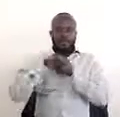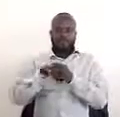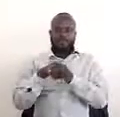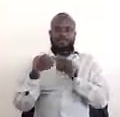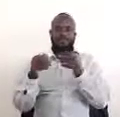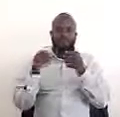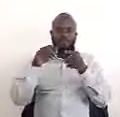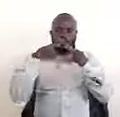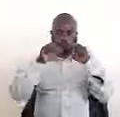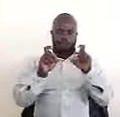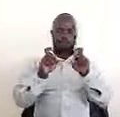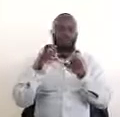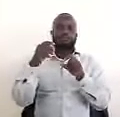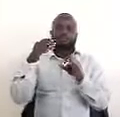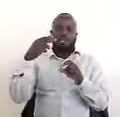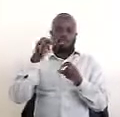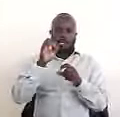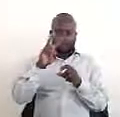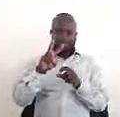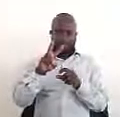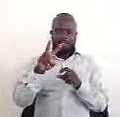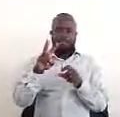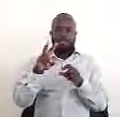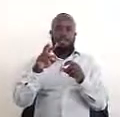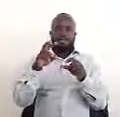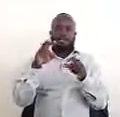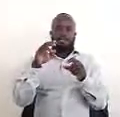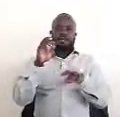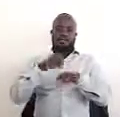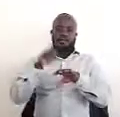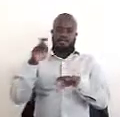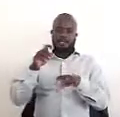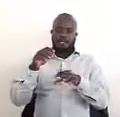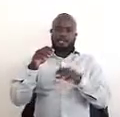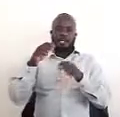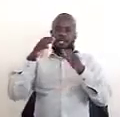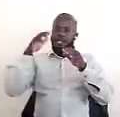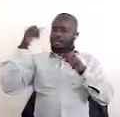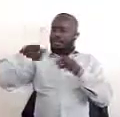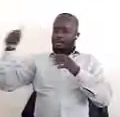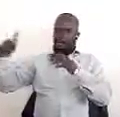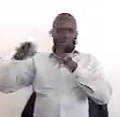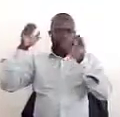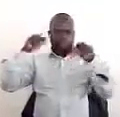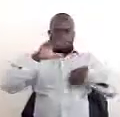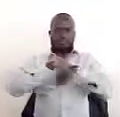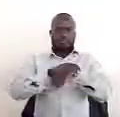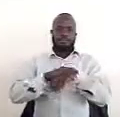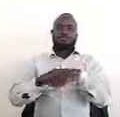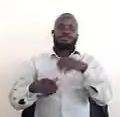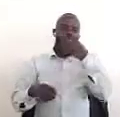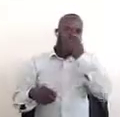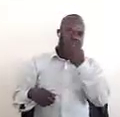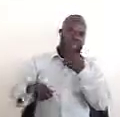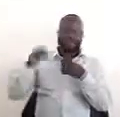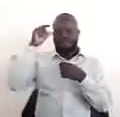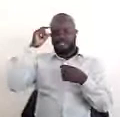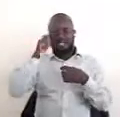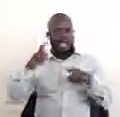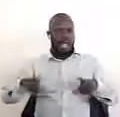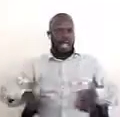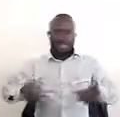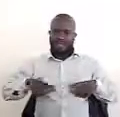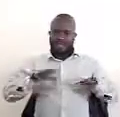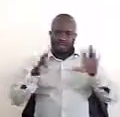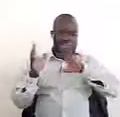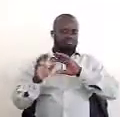Diagnosis and testing of HIV infection. Anyone can be infected with HIV, regardless of age, gender,